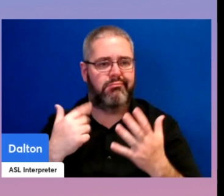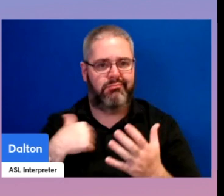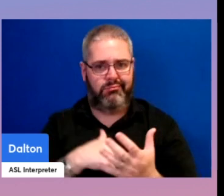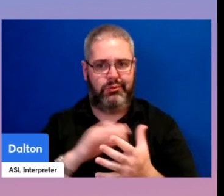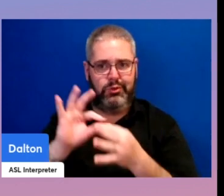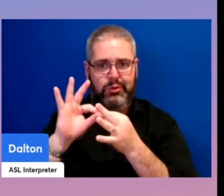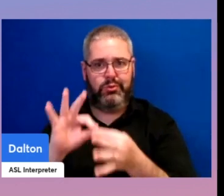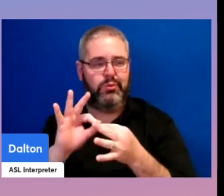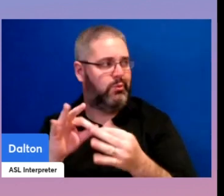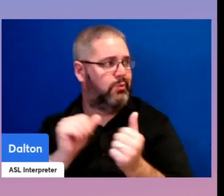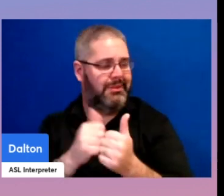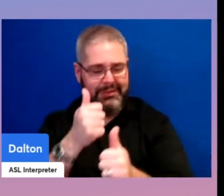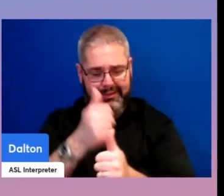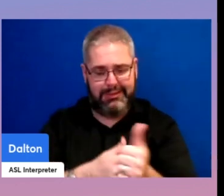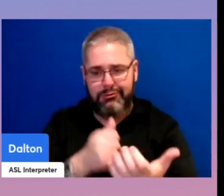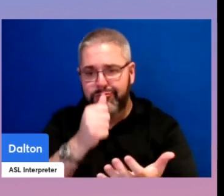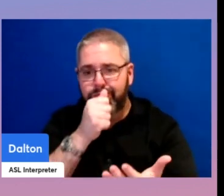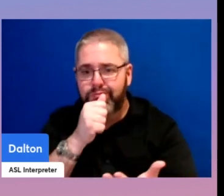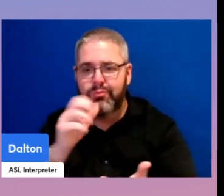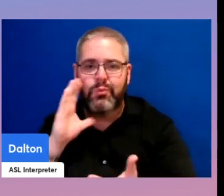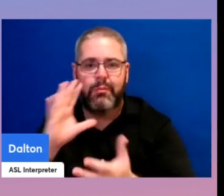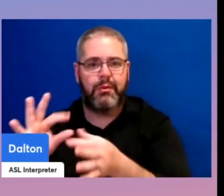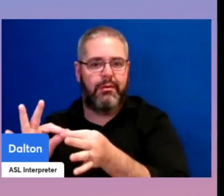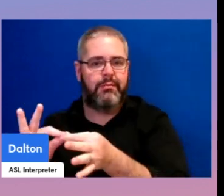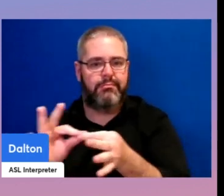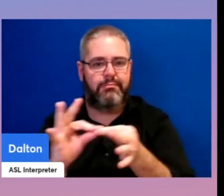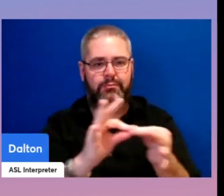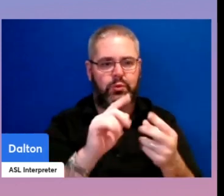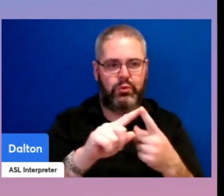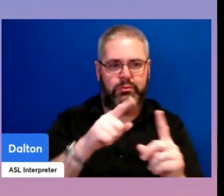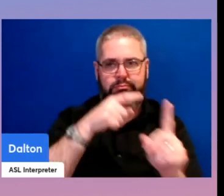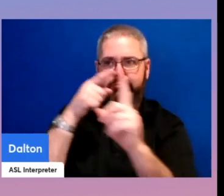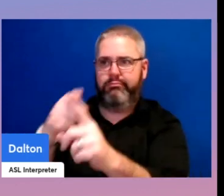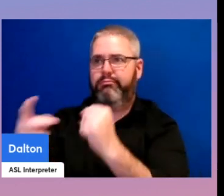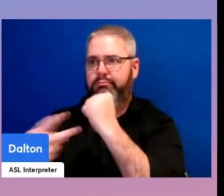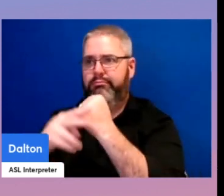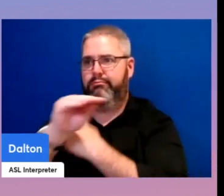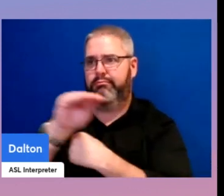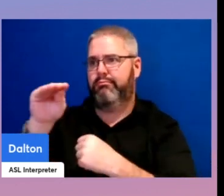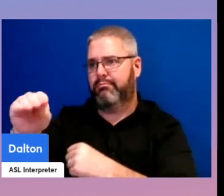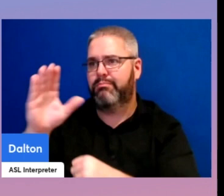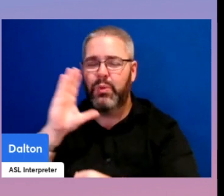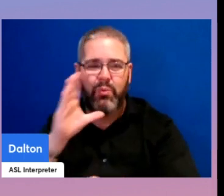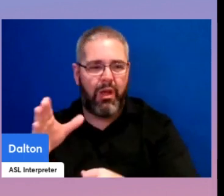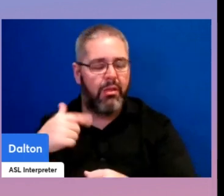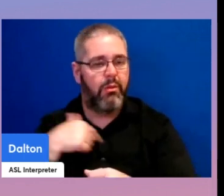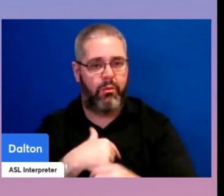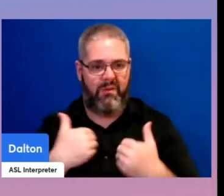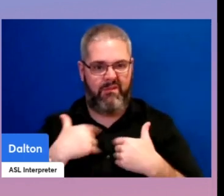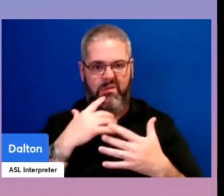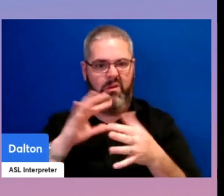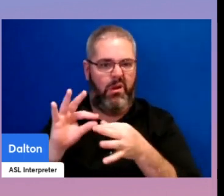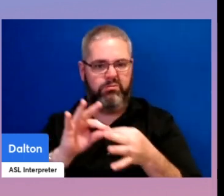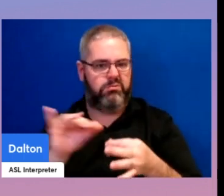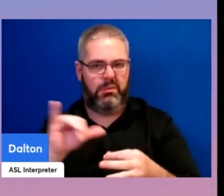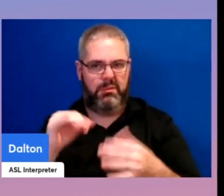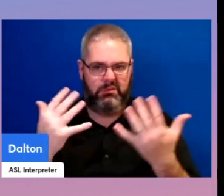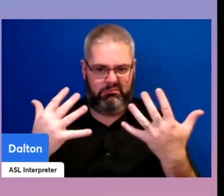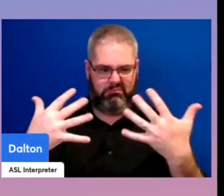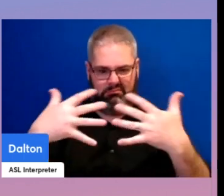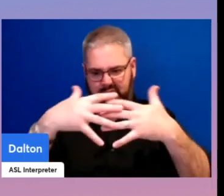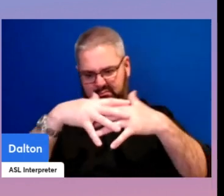each secret will be tied to a destination. You can create as many associations as required. So